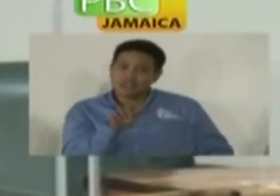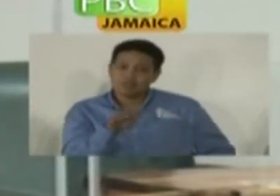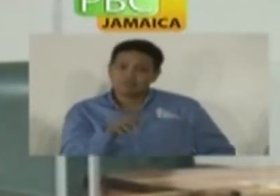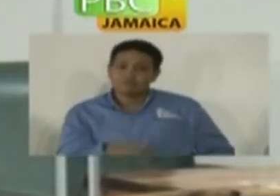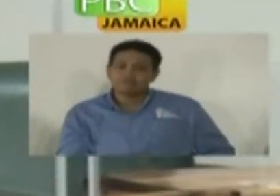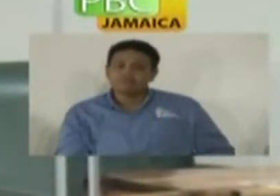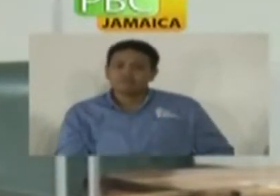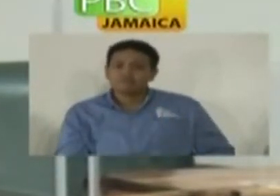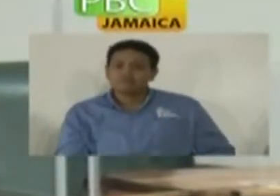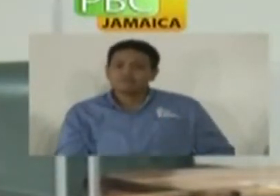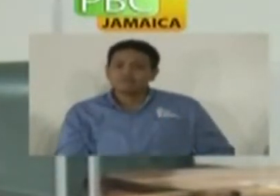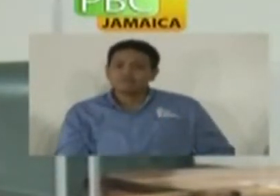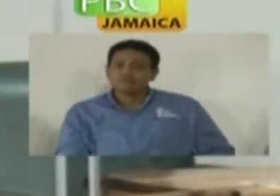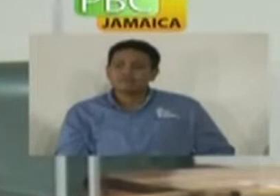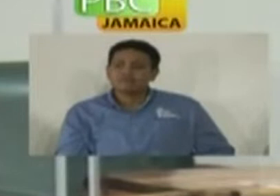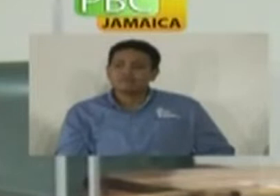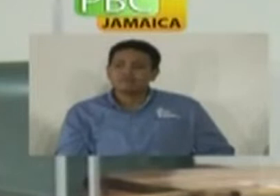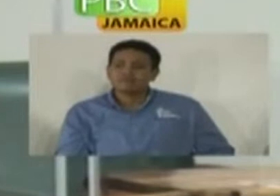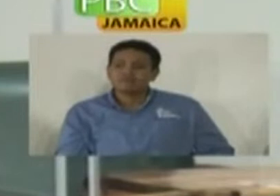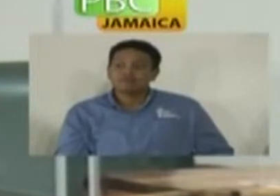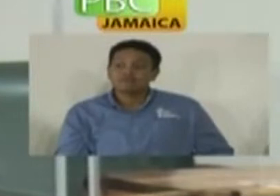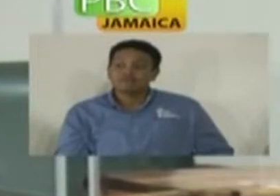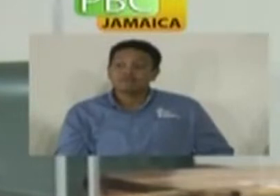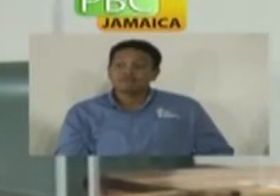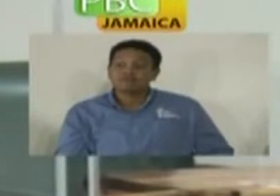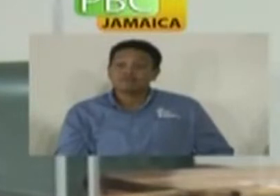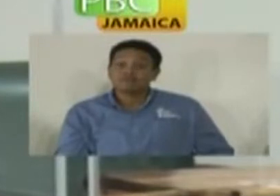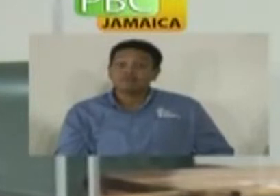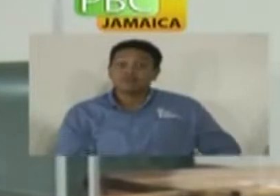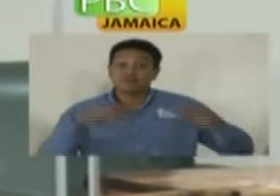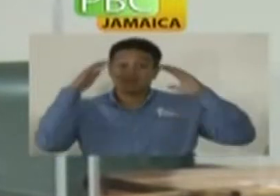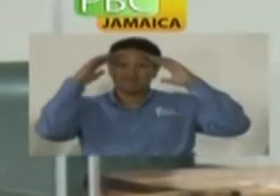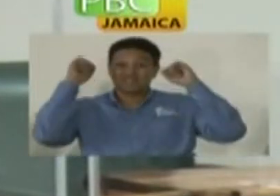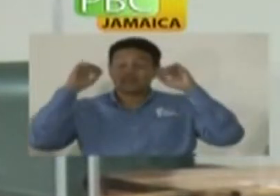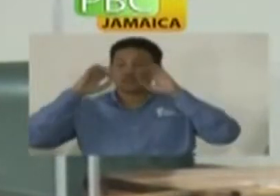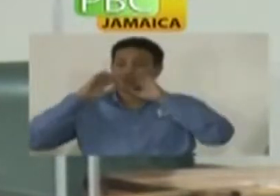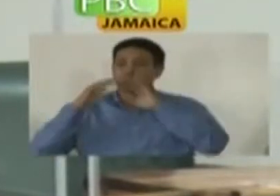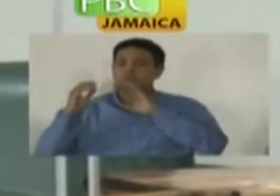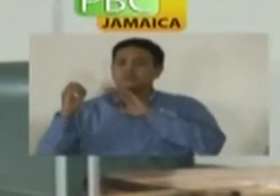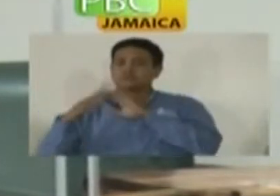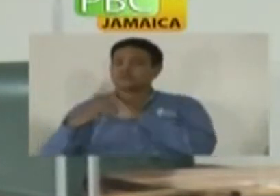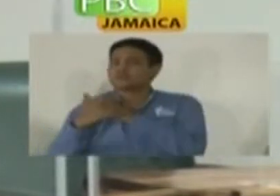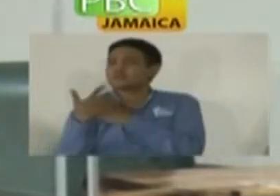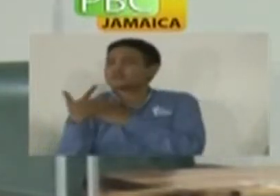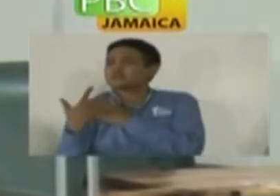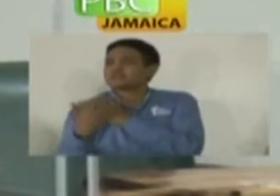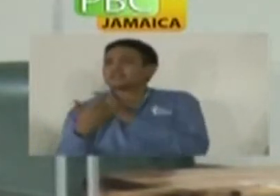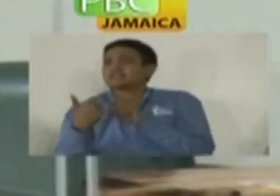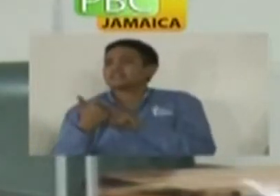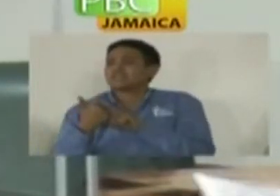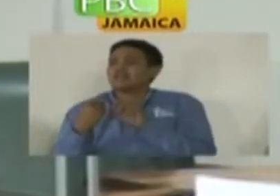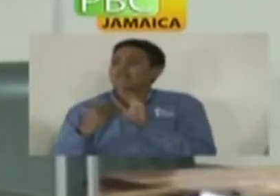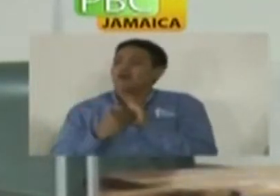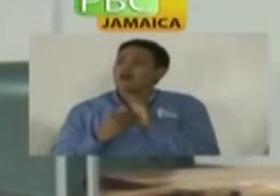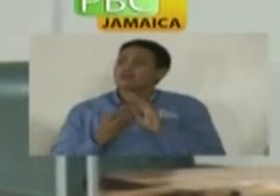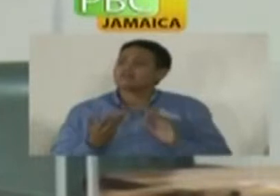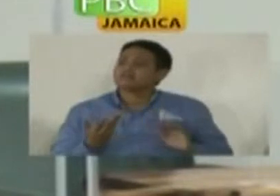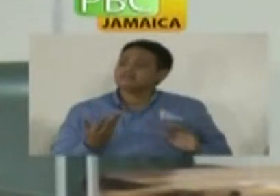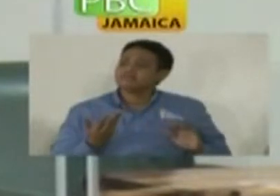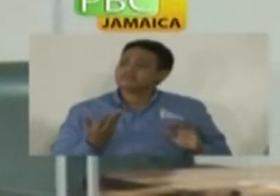Mr. President, the interpretation that has been put on